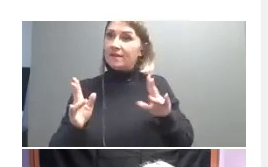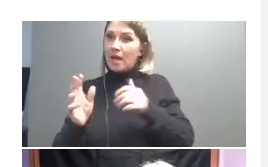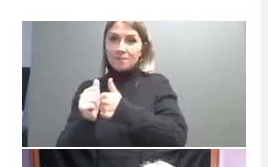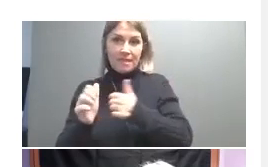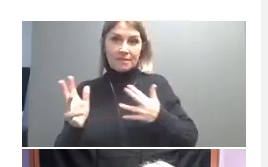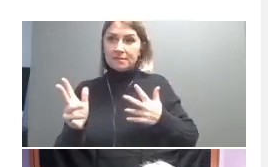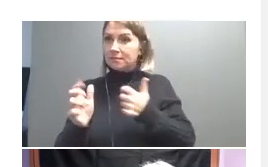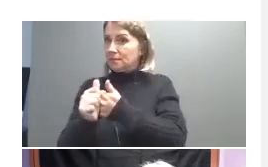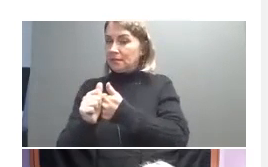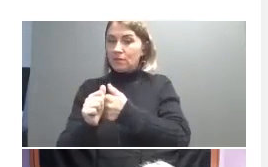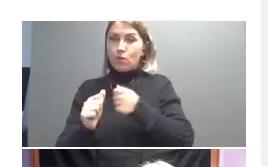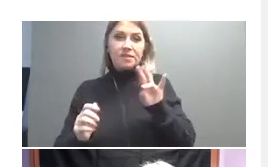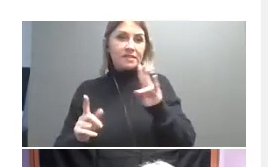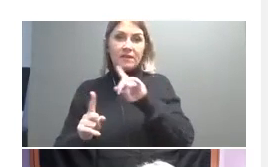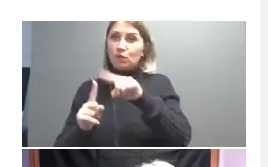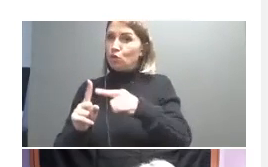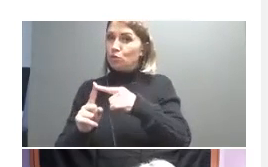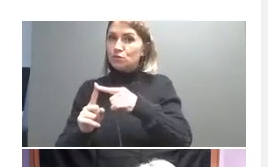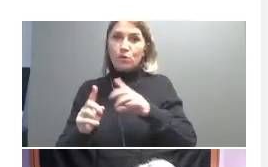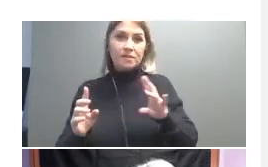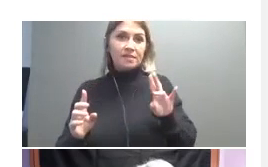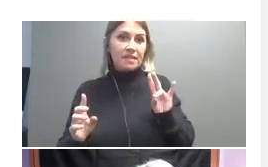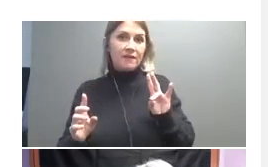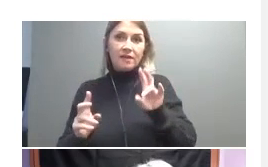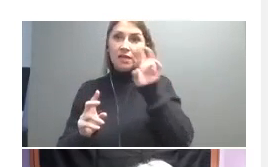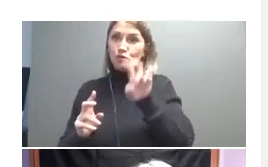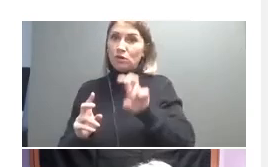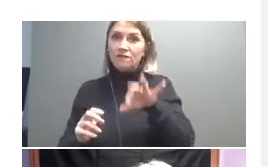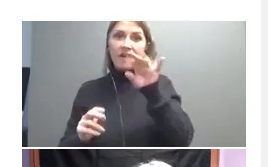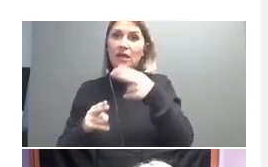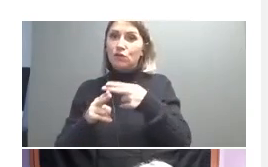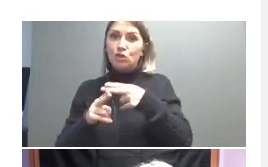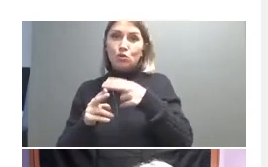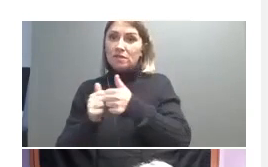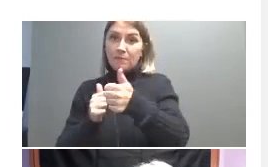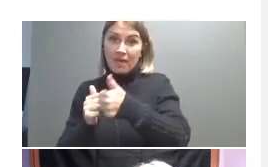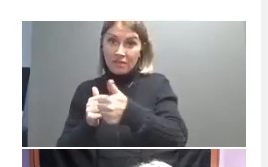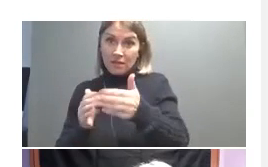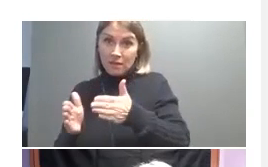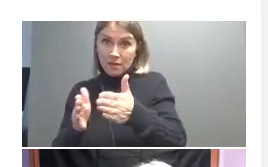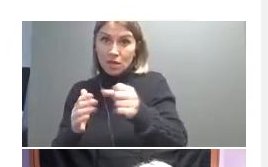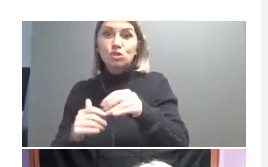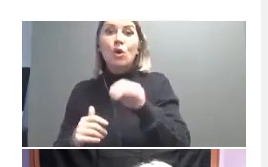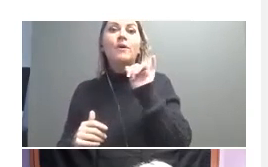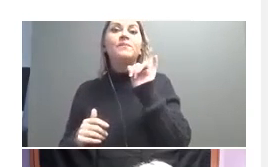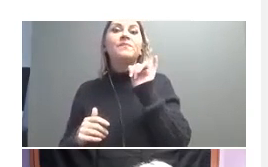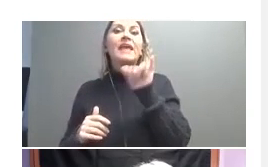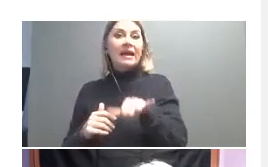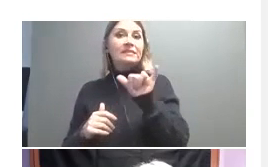7 loops or 7 iterations to find out the shortest path. So in that scenario,